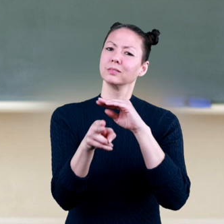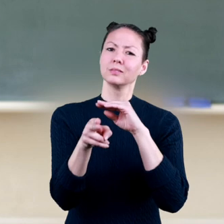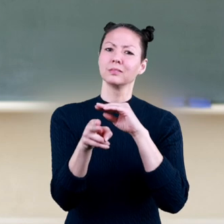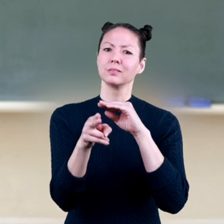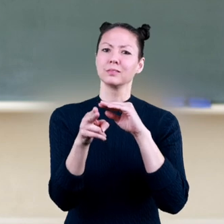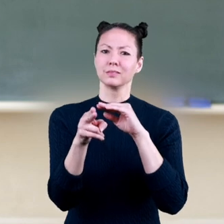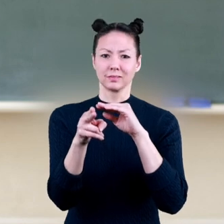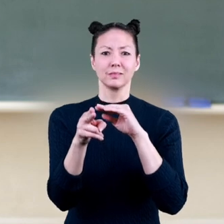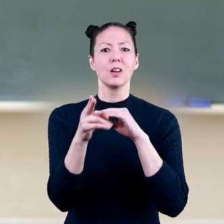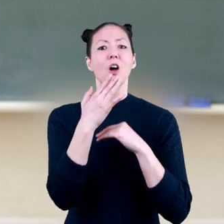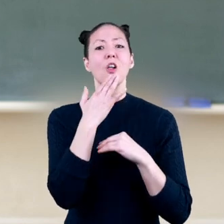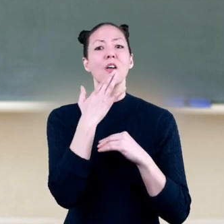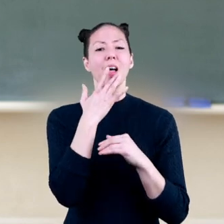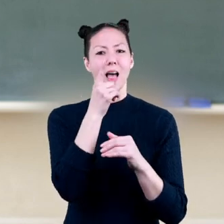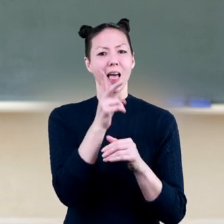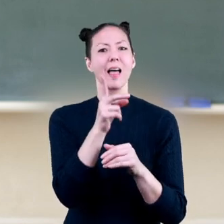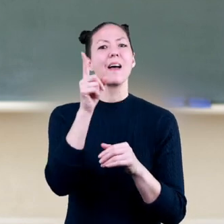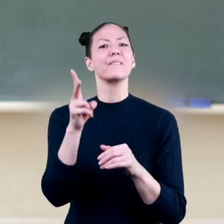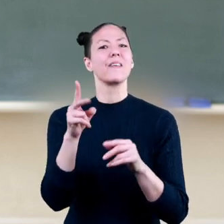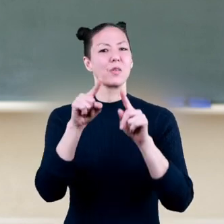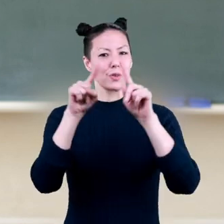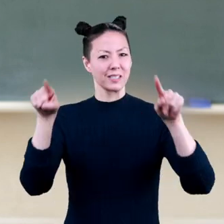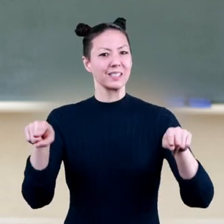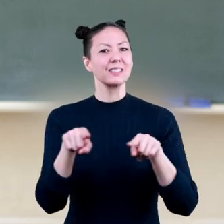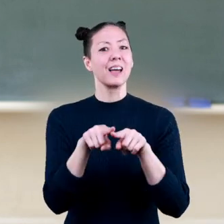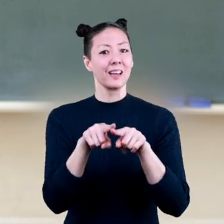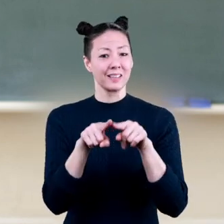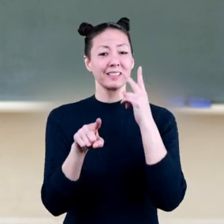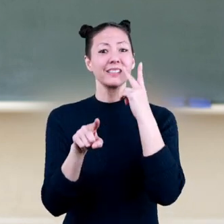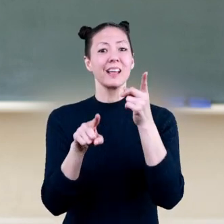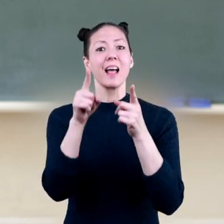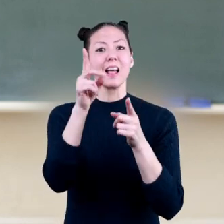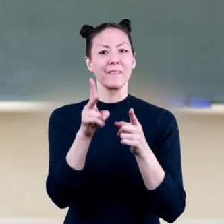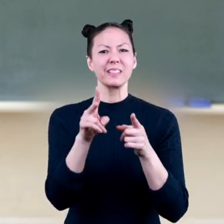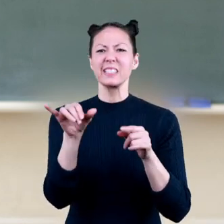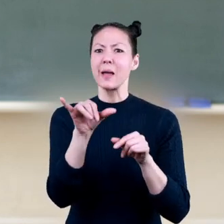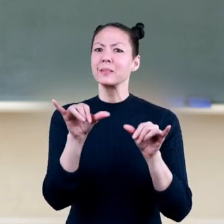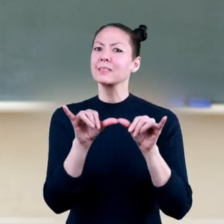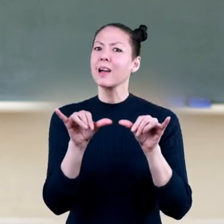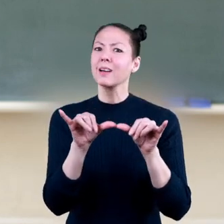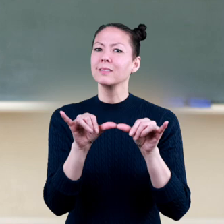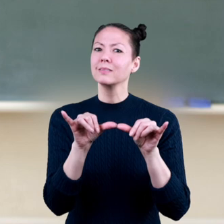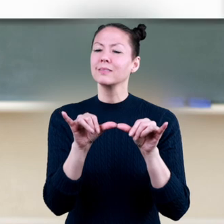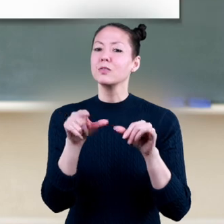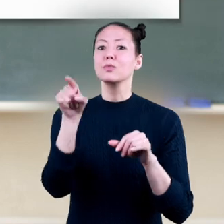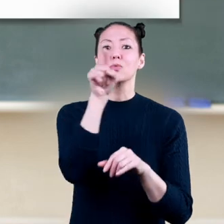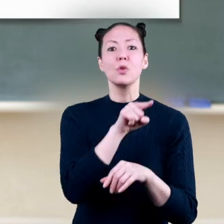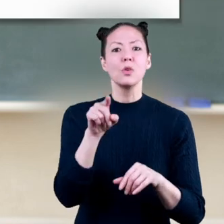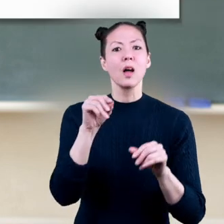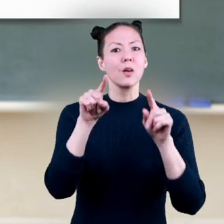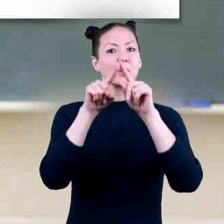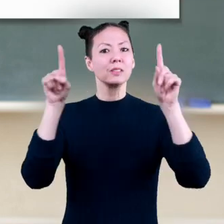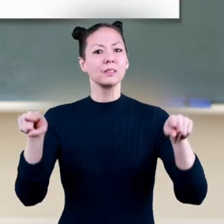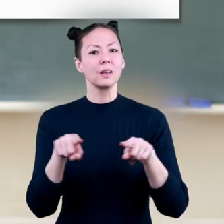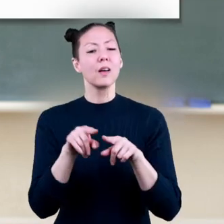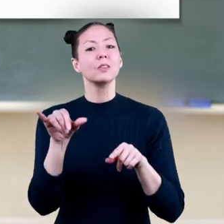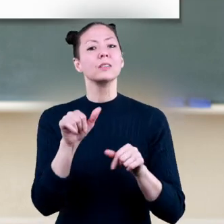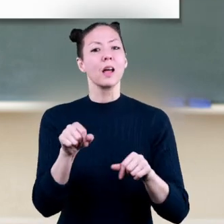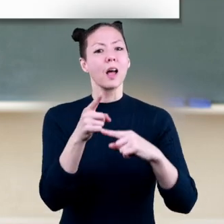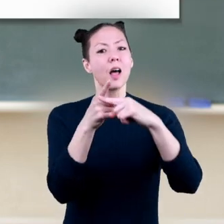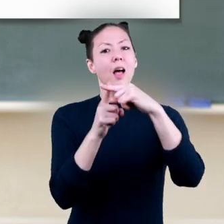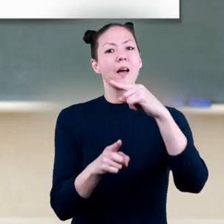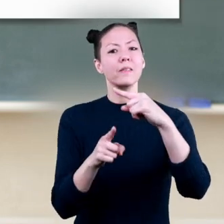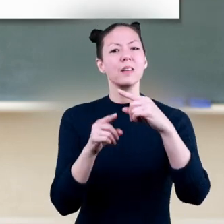too. Each color is half of a rectangle. Each half is the same size. Circles and rectangles